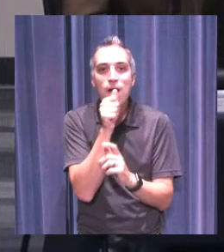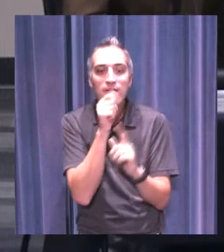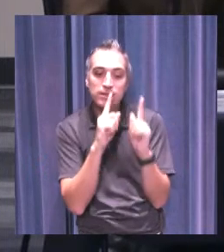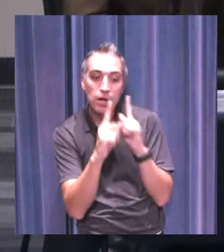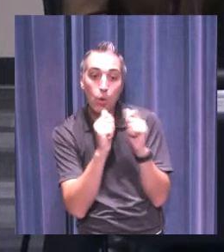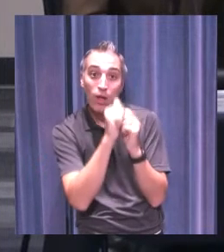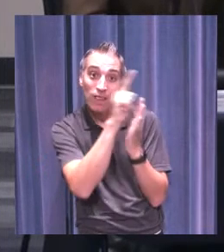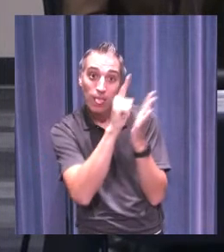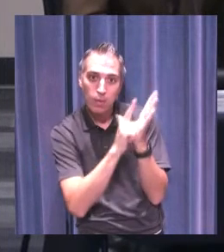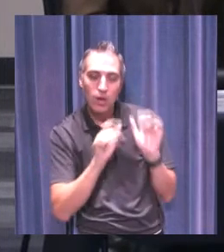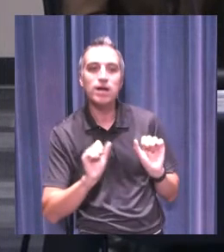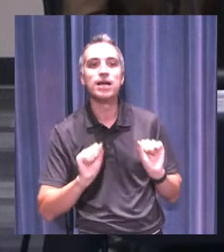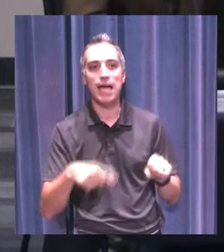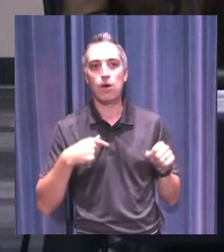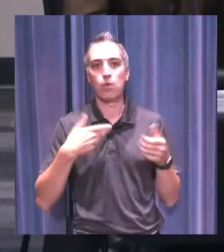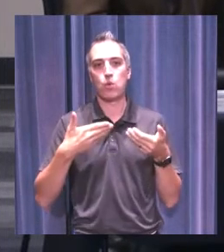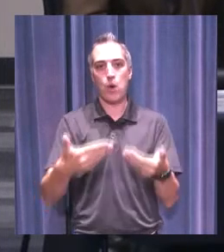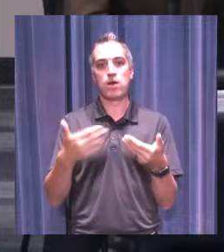reason, they can do so.